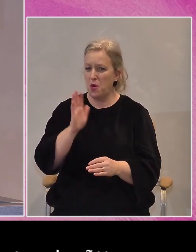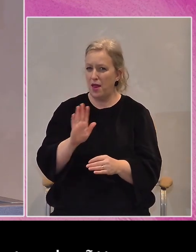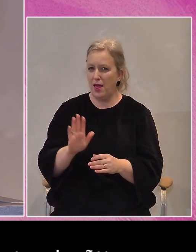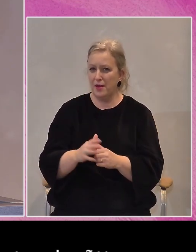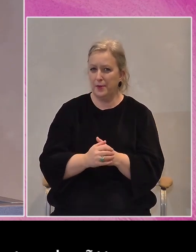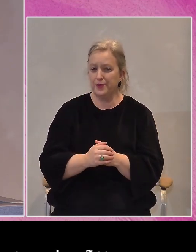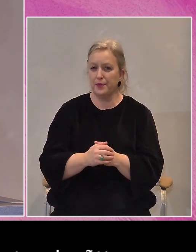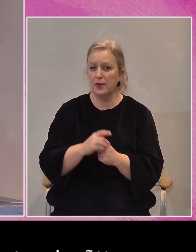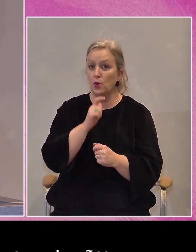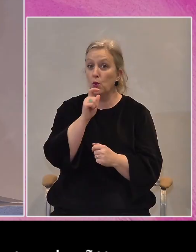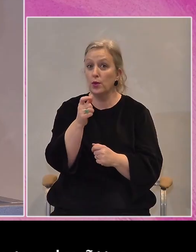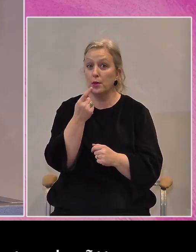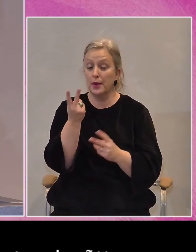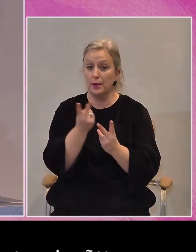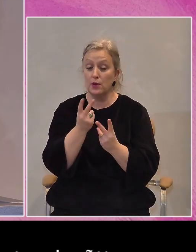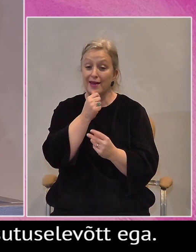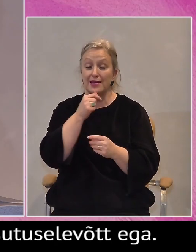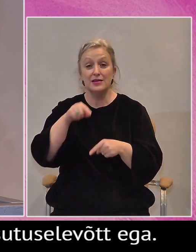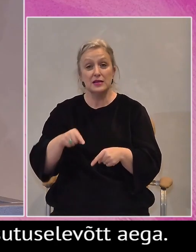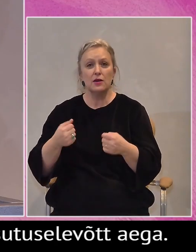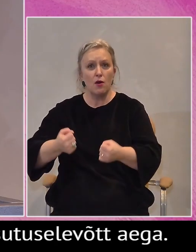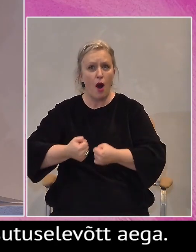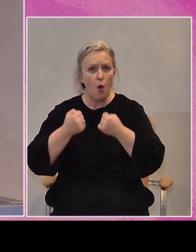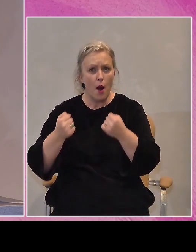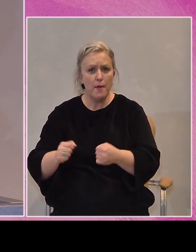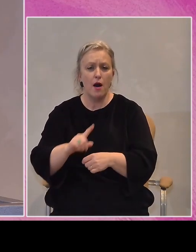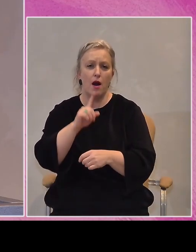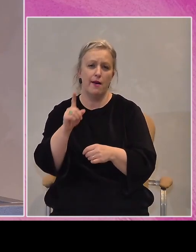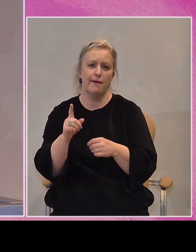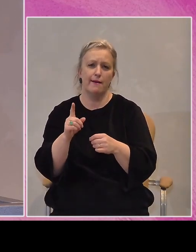much lower, 45 days. Why